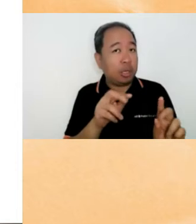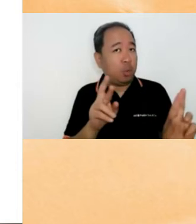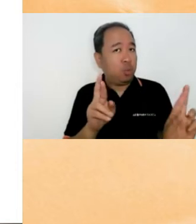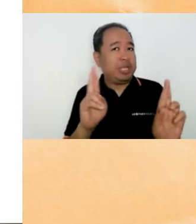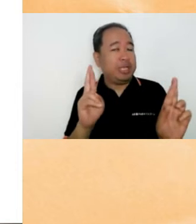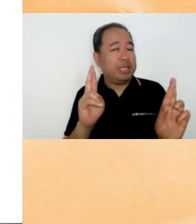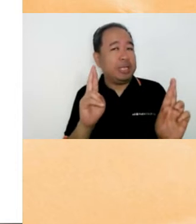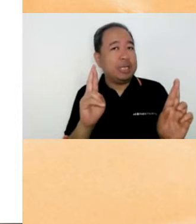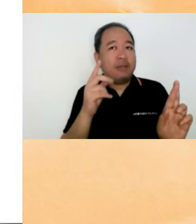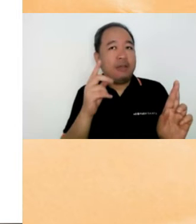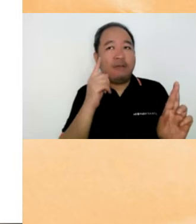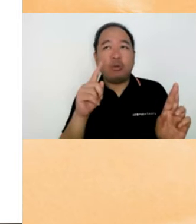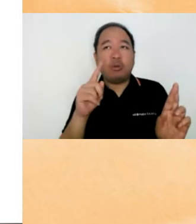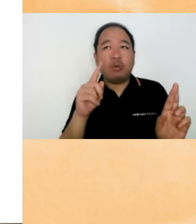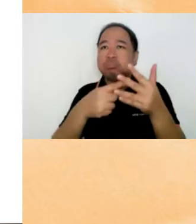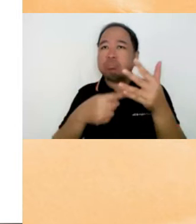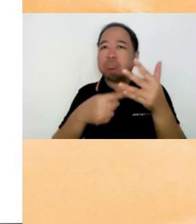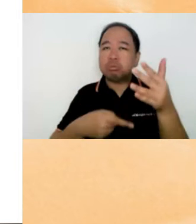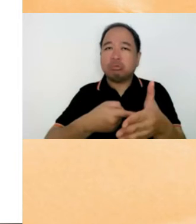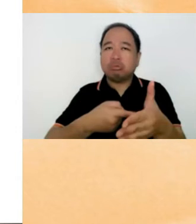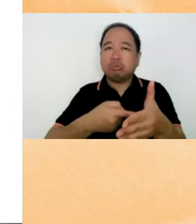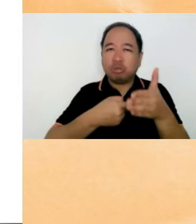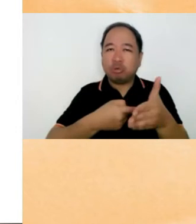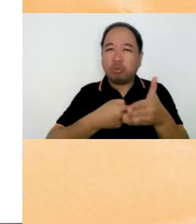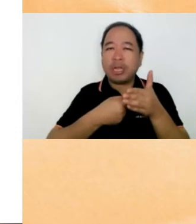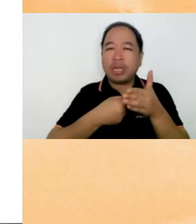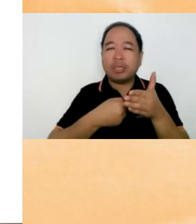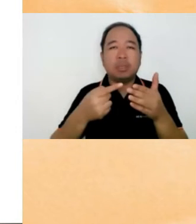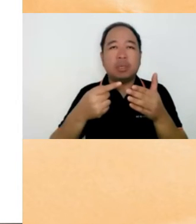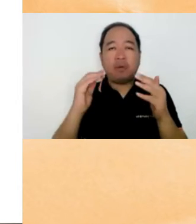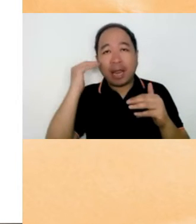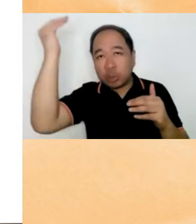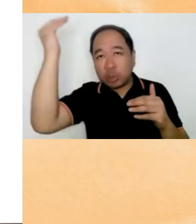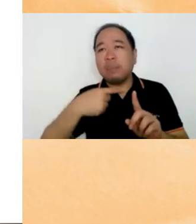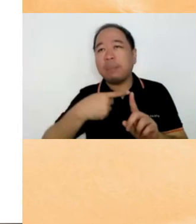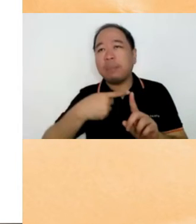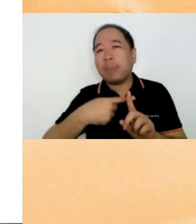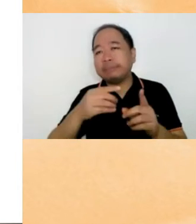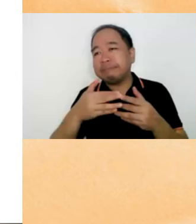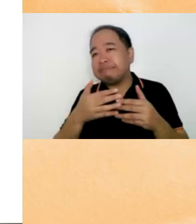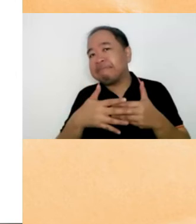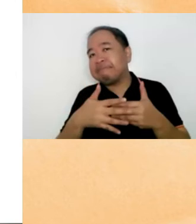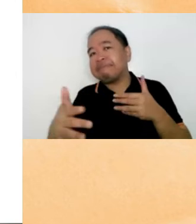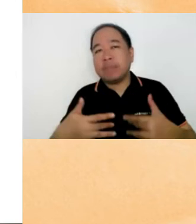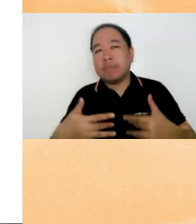adulthood and later stages of life. No? Okay, with this, let me close